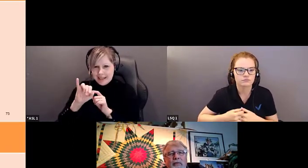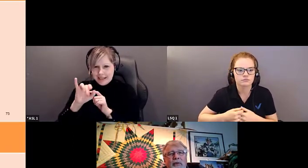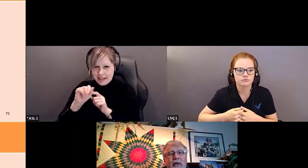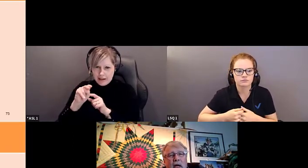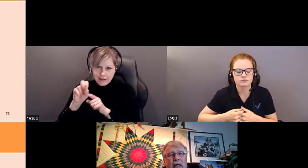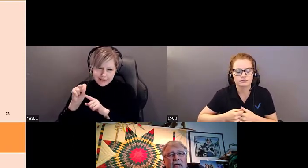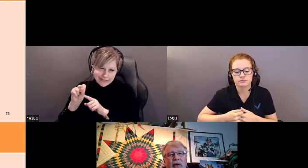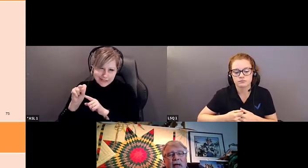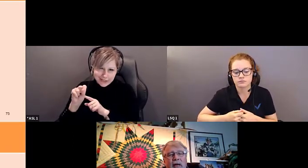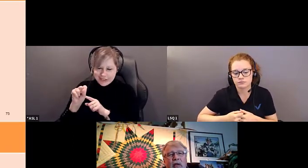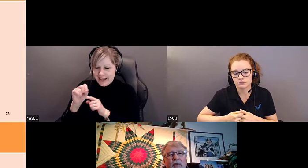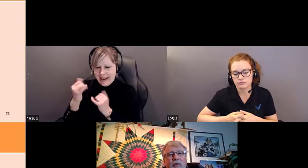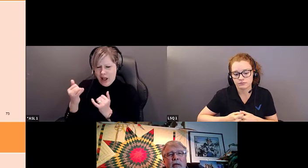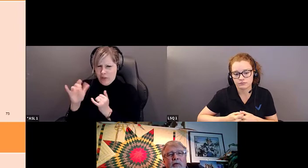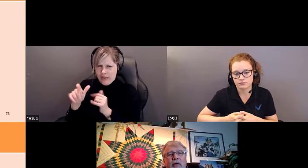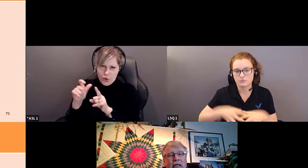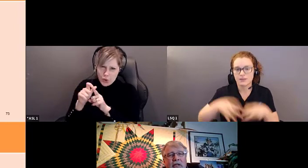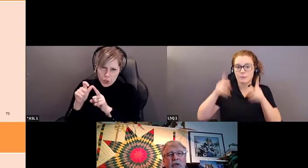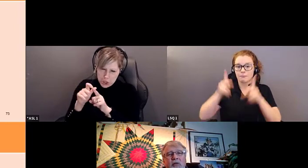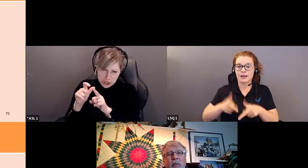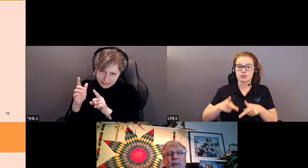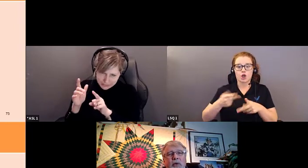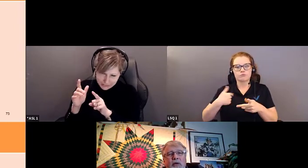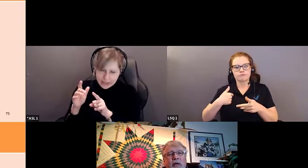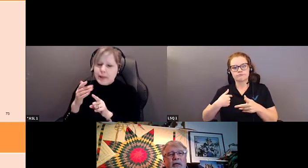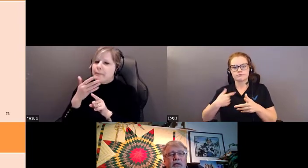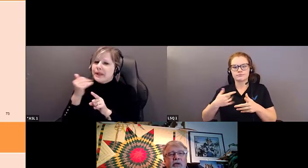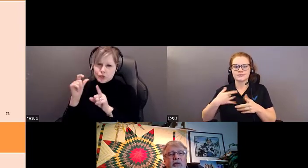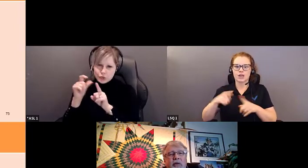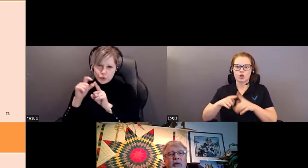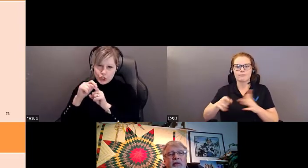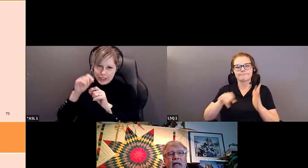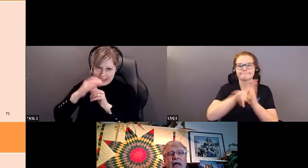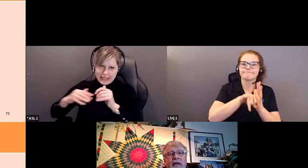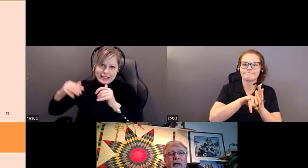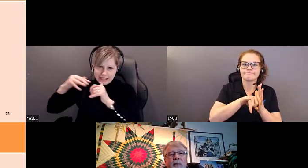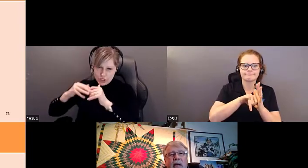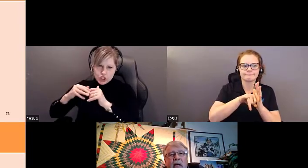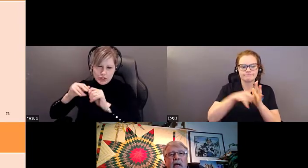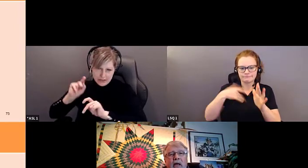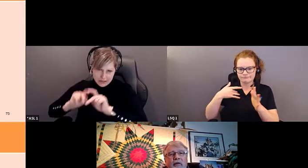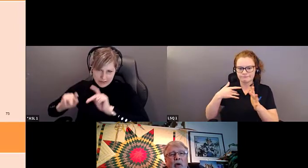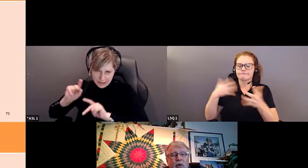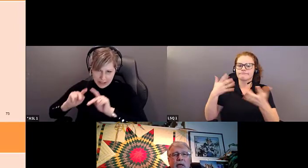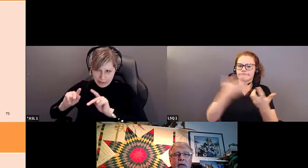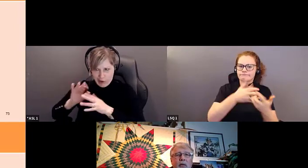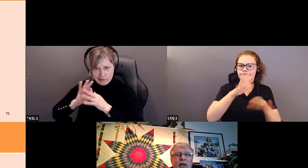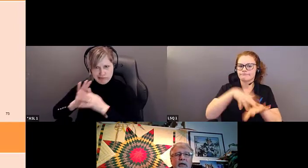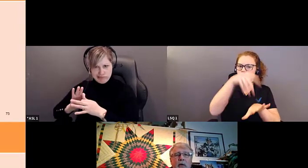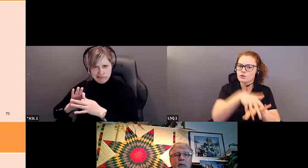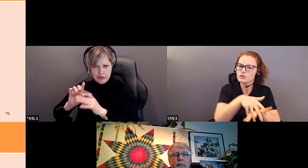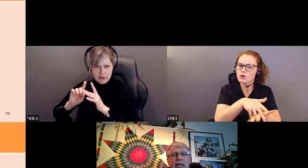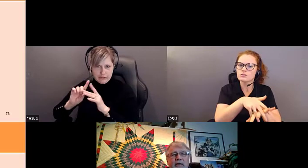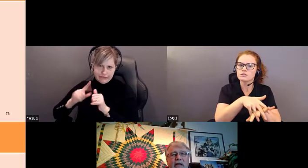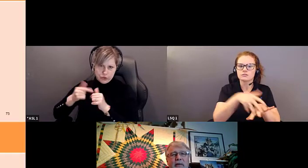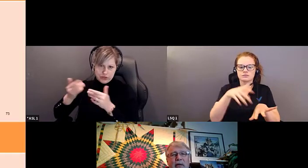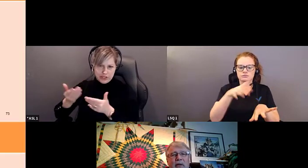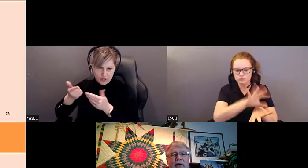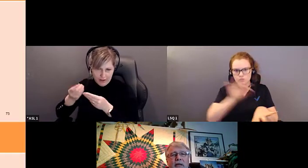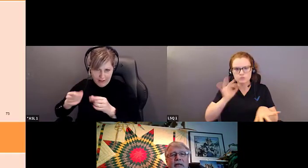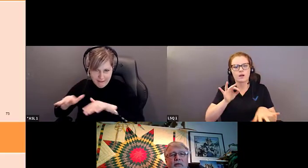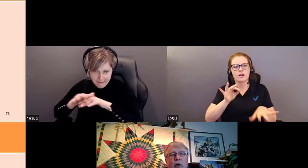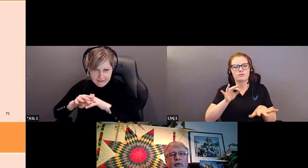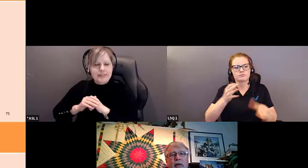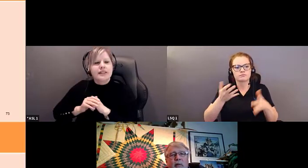now have identified ourselves as Indigenous people, Indigenous to this land. So what B said